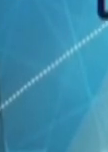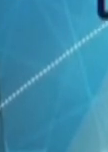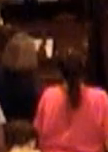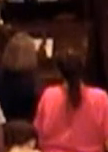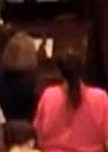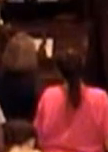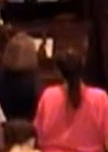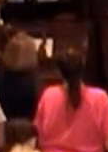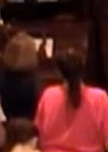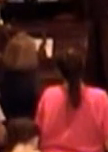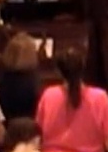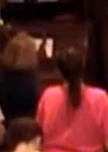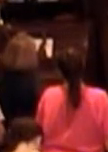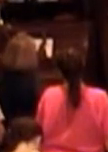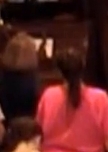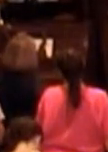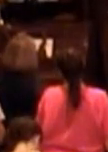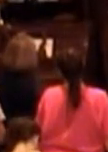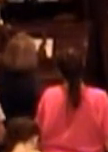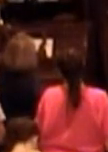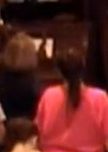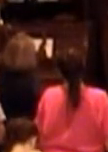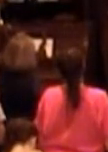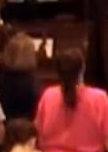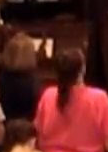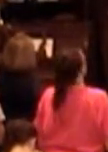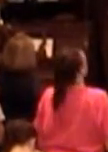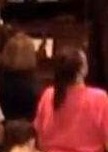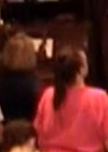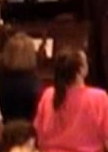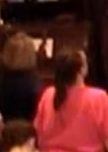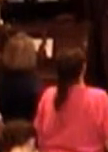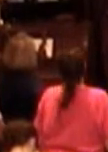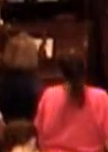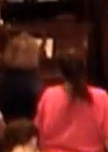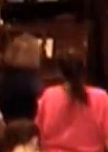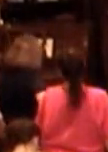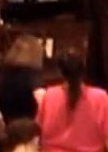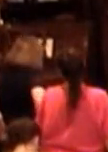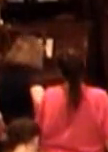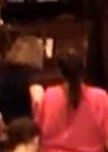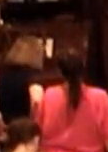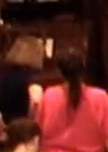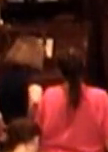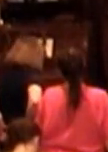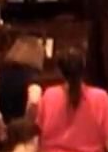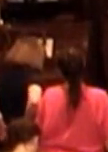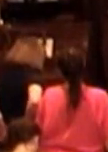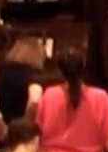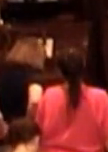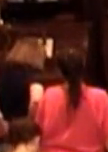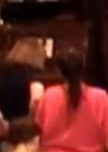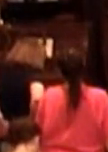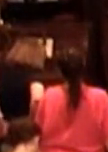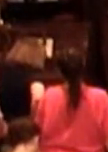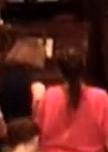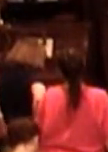And this busyness in life, Lord, it's something that weighs on my heart, as I'm sure it does on